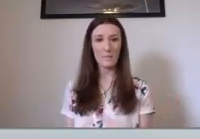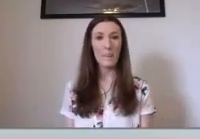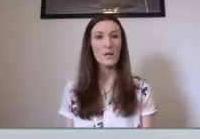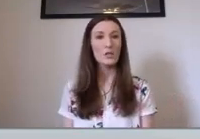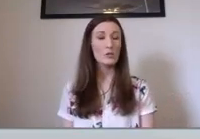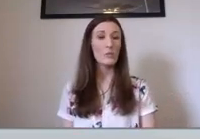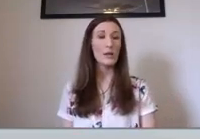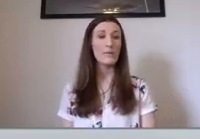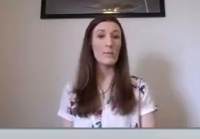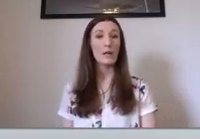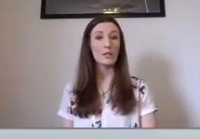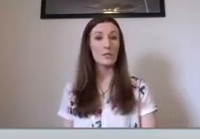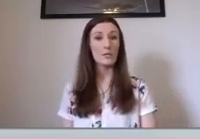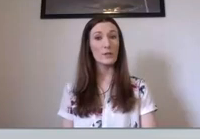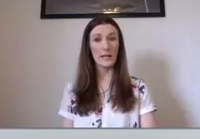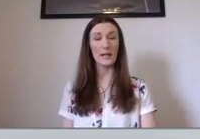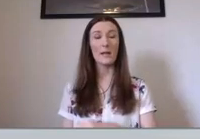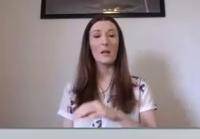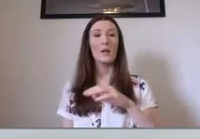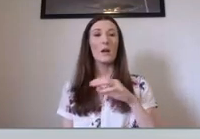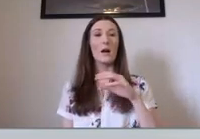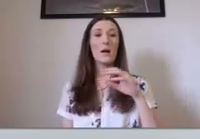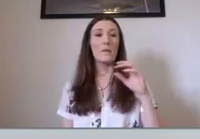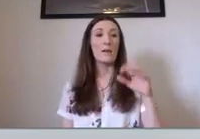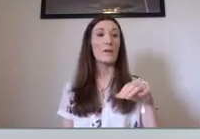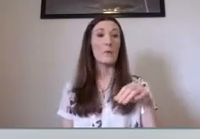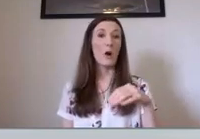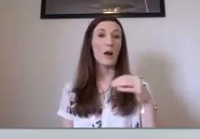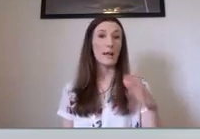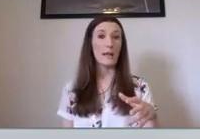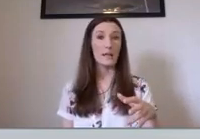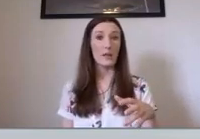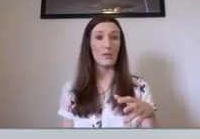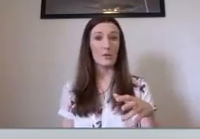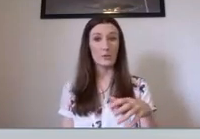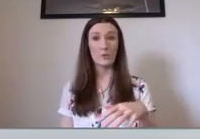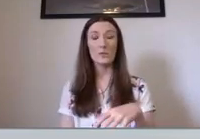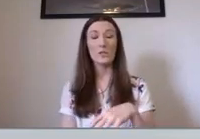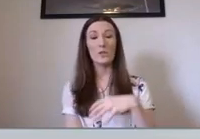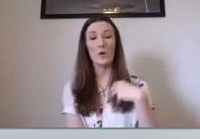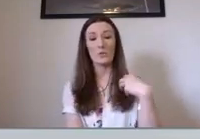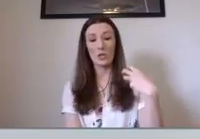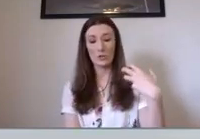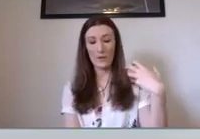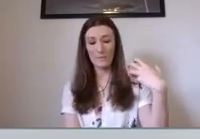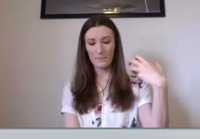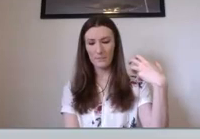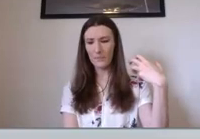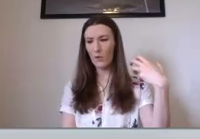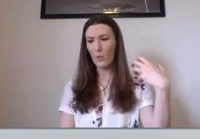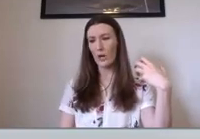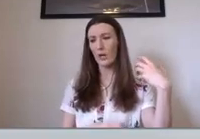anything. Children were even punished for signing if they were caught in their schools. So